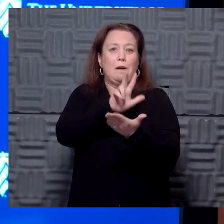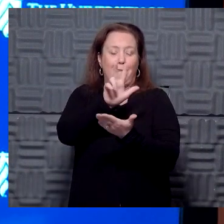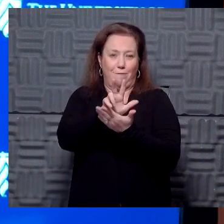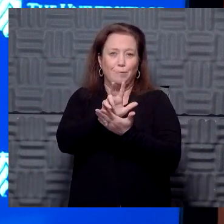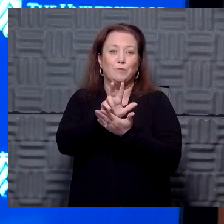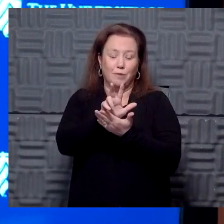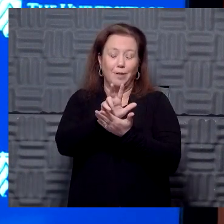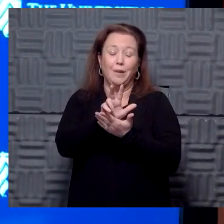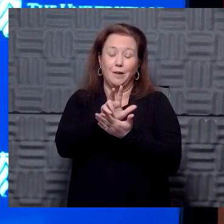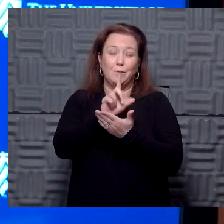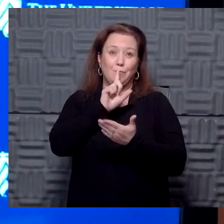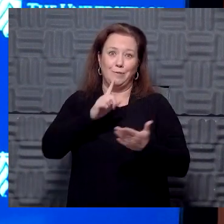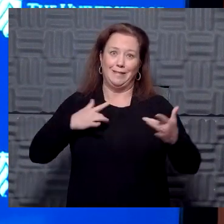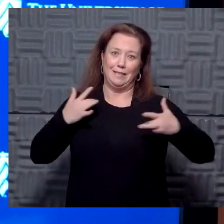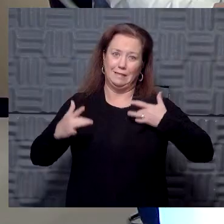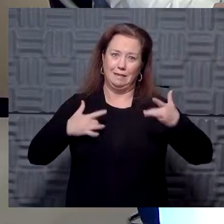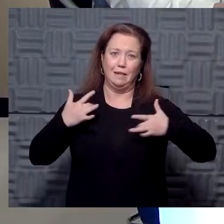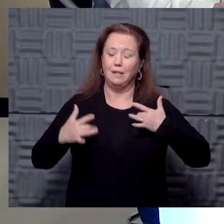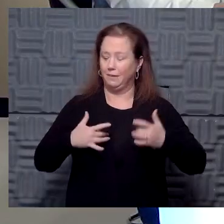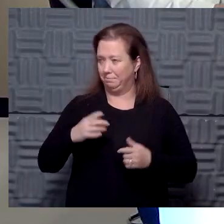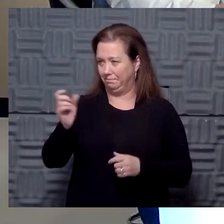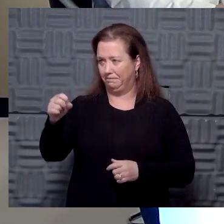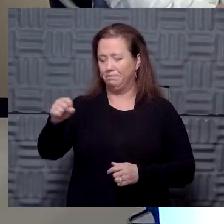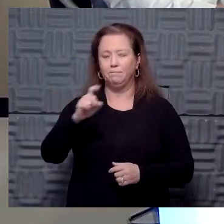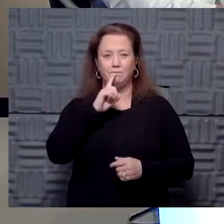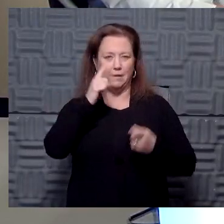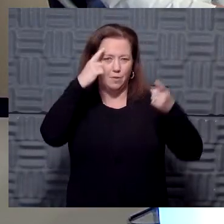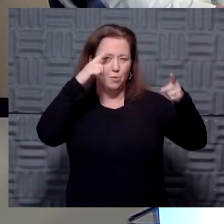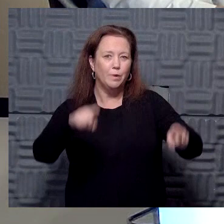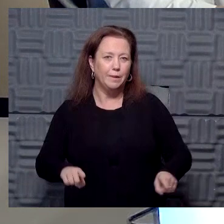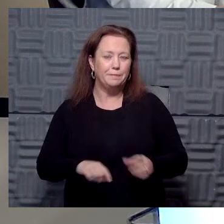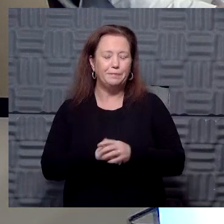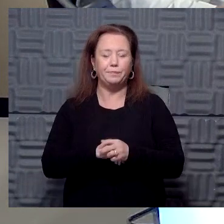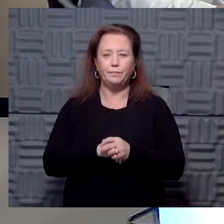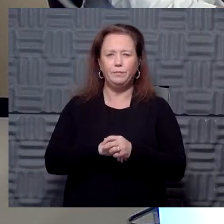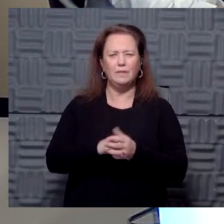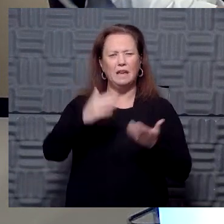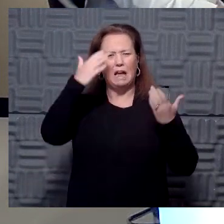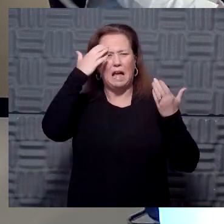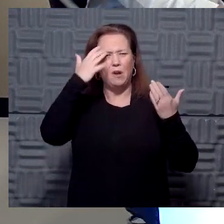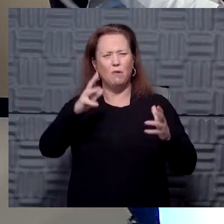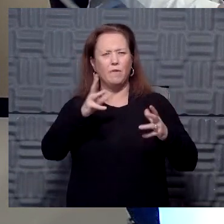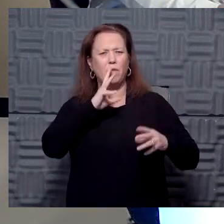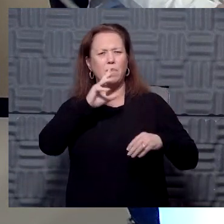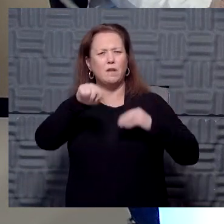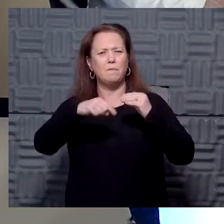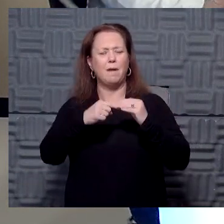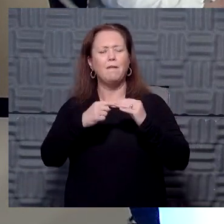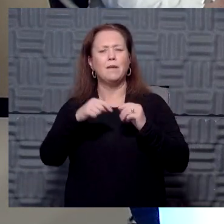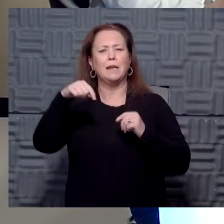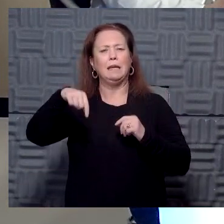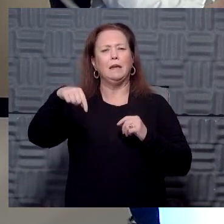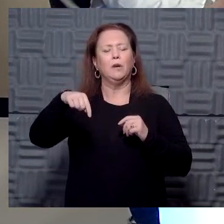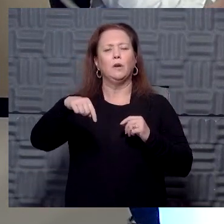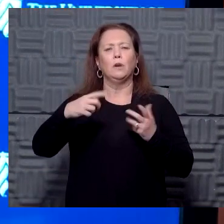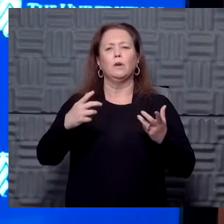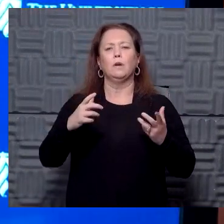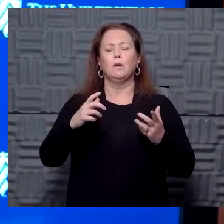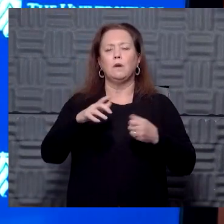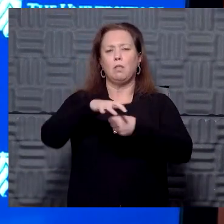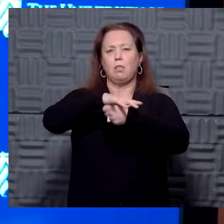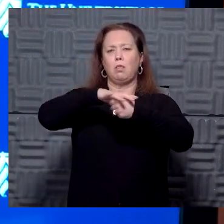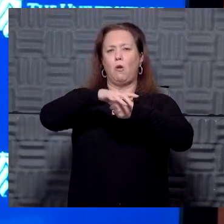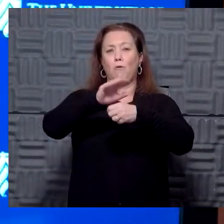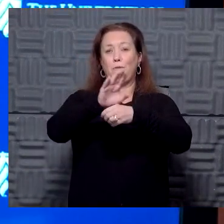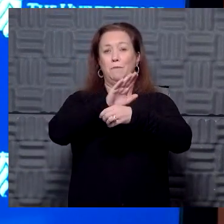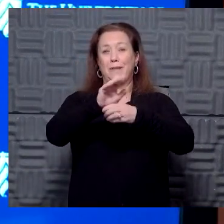equipment. So that's pretty exciting. It is exciting. Yeah. Yeah. And then I don't know if we talked about this here or not, but there's some local